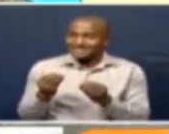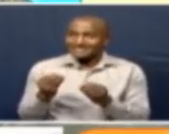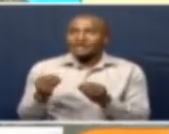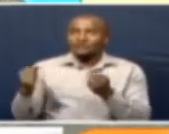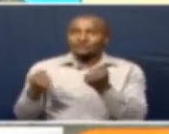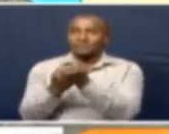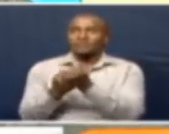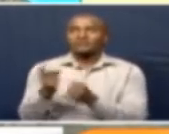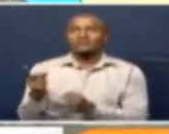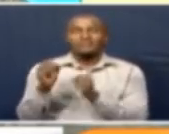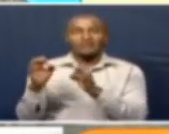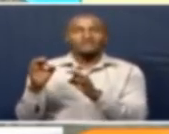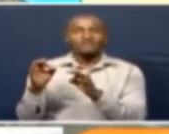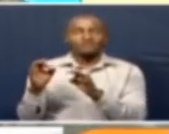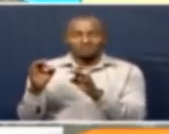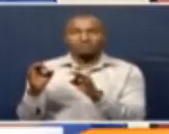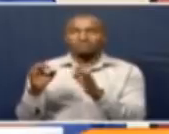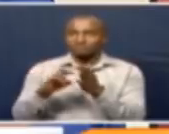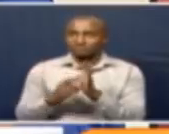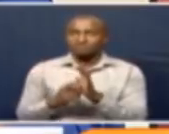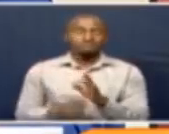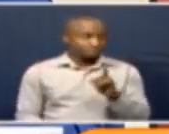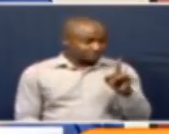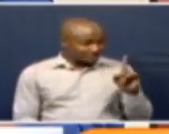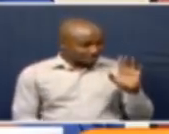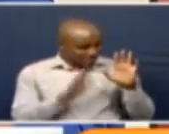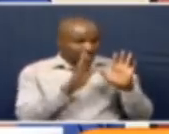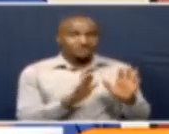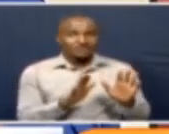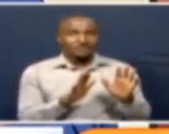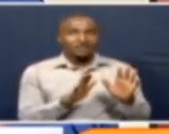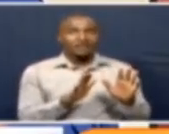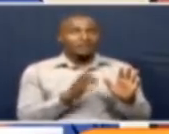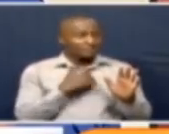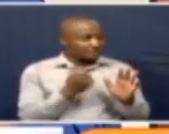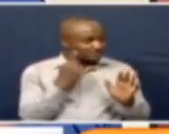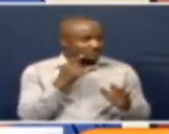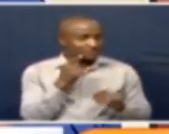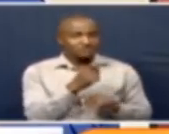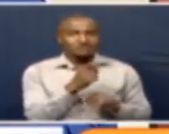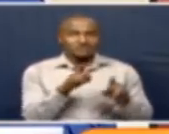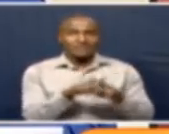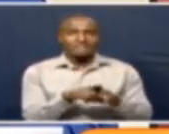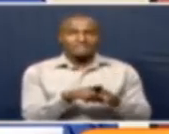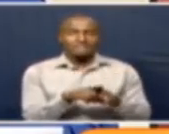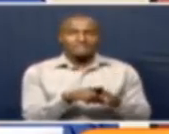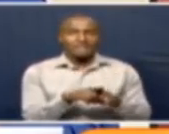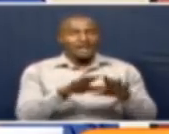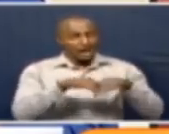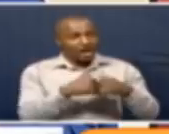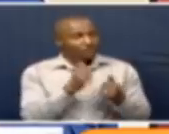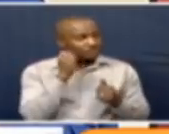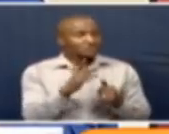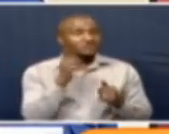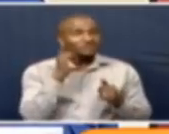support them should there be a problem. That is the first step, Sheila, and I totally feel you. I hear you on your concerns on how expensive